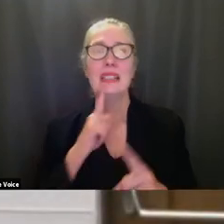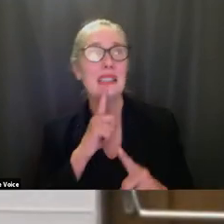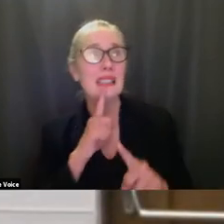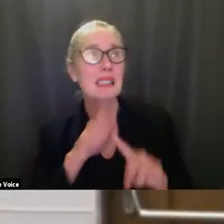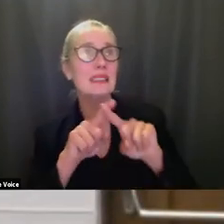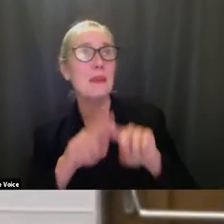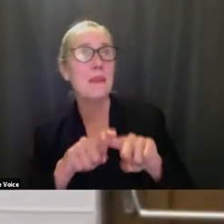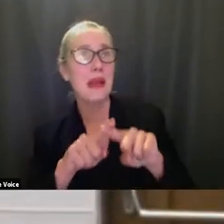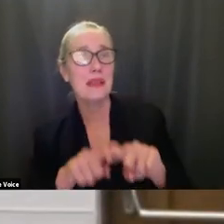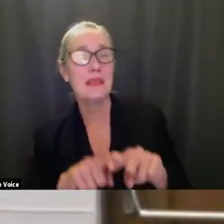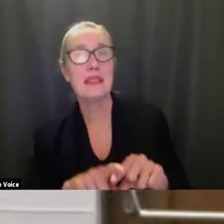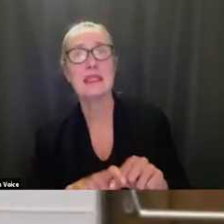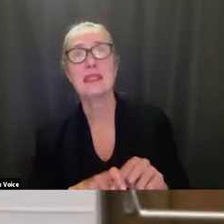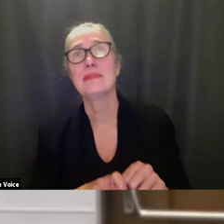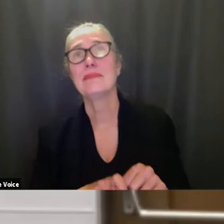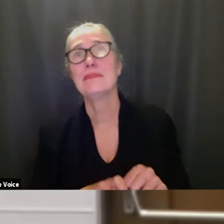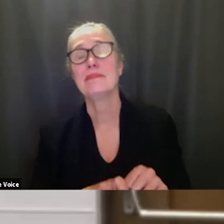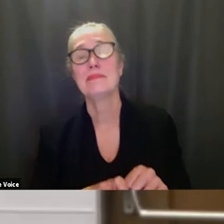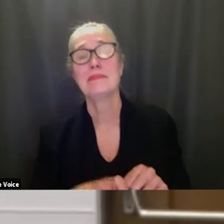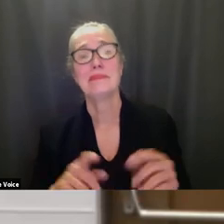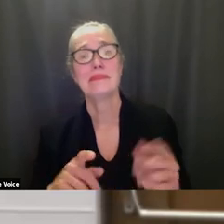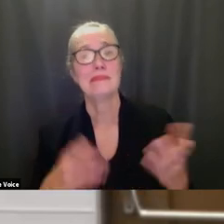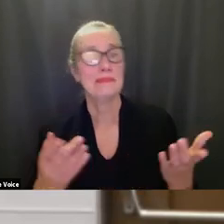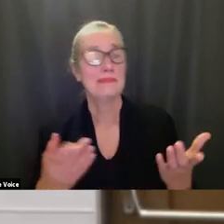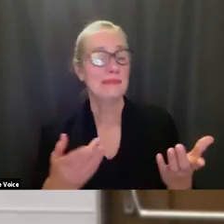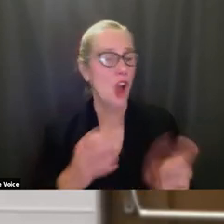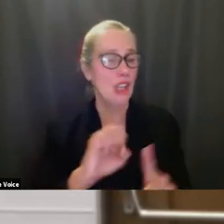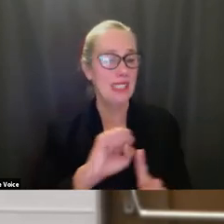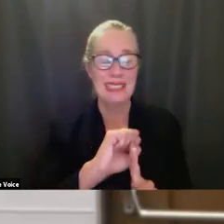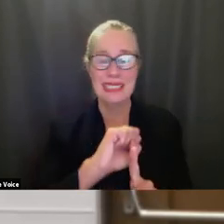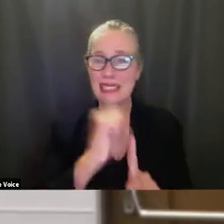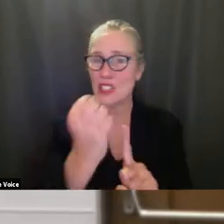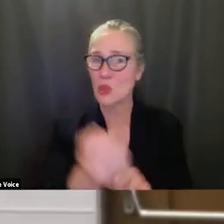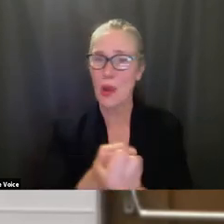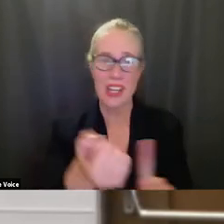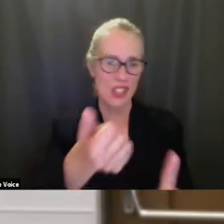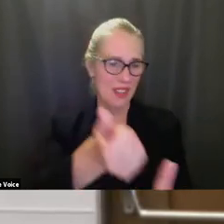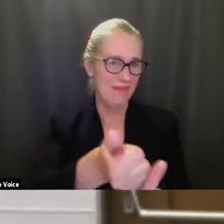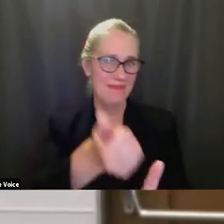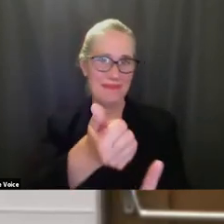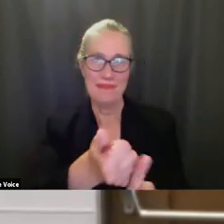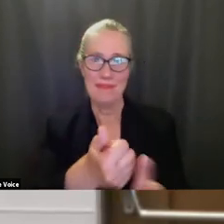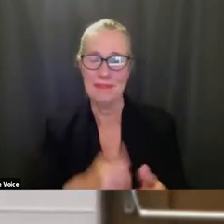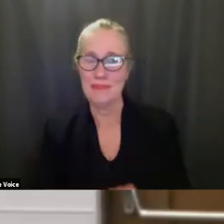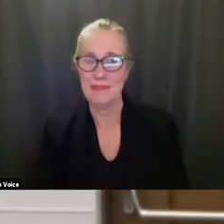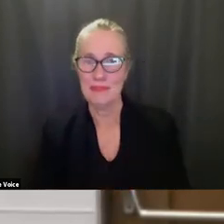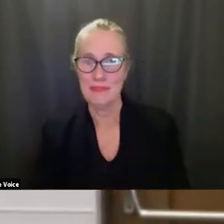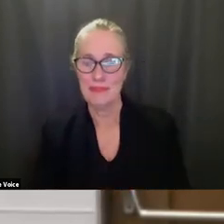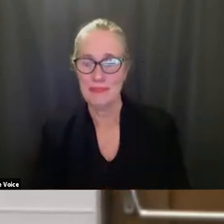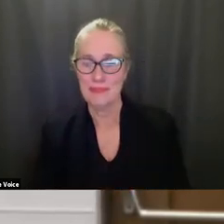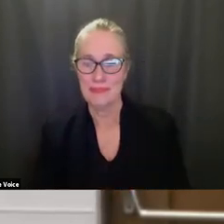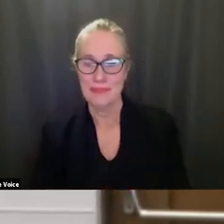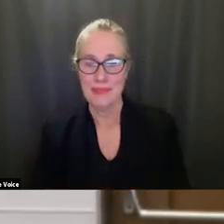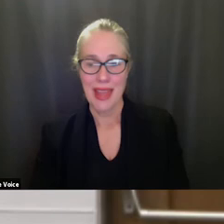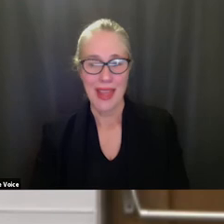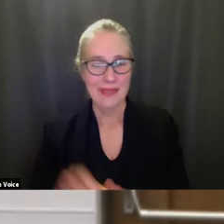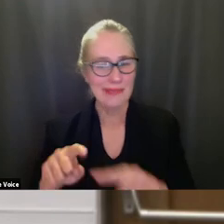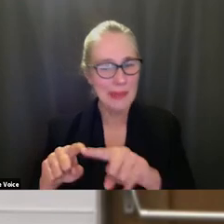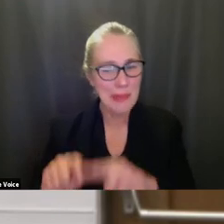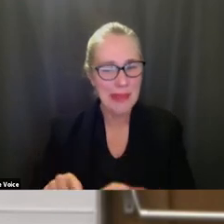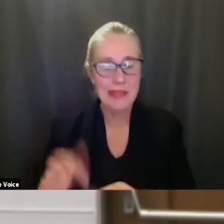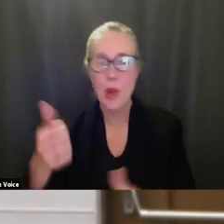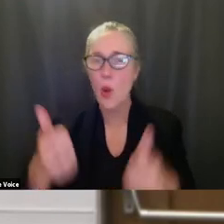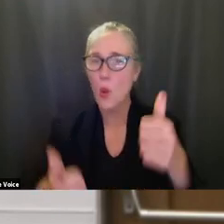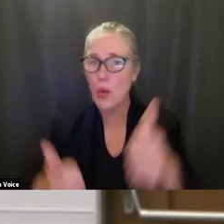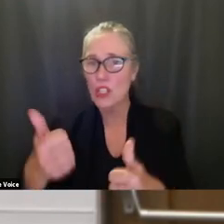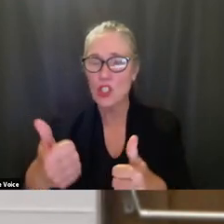the situation and it really depends on the administrator and